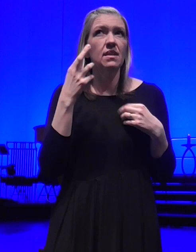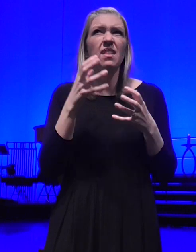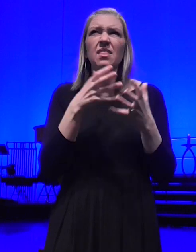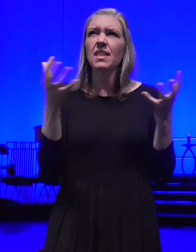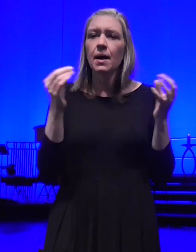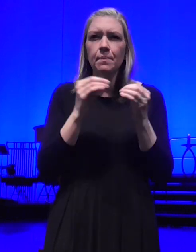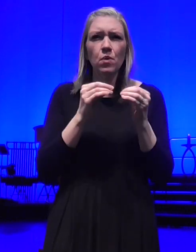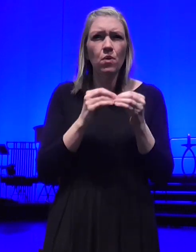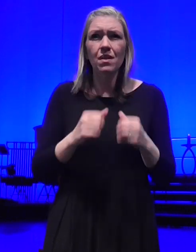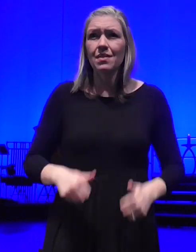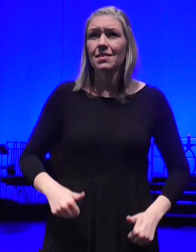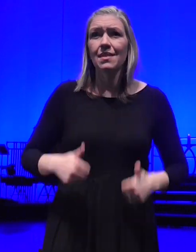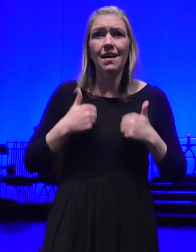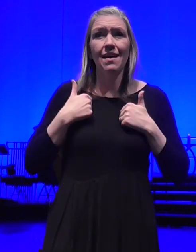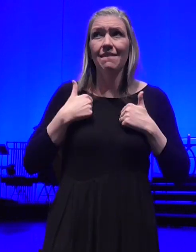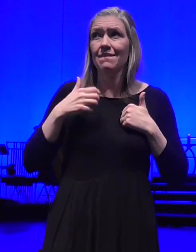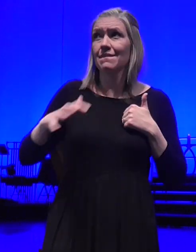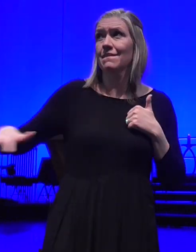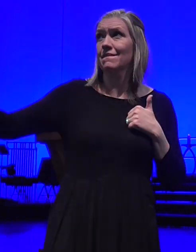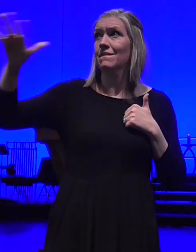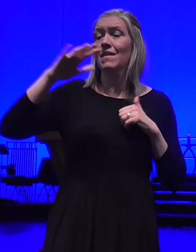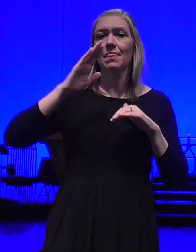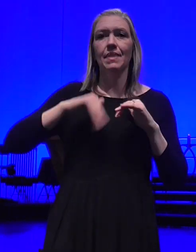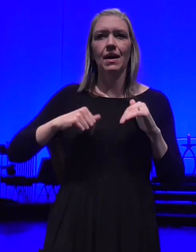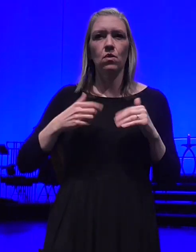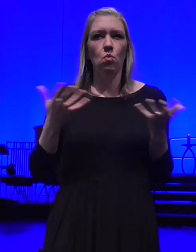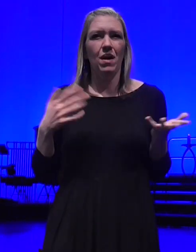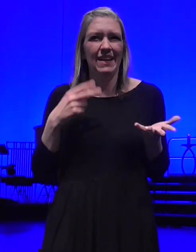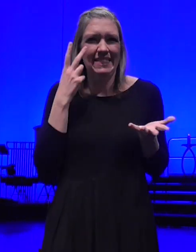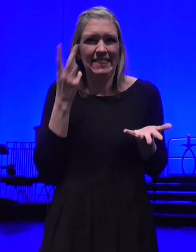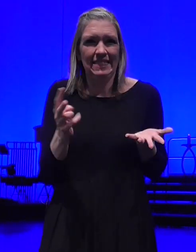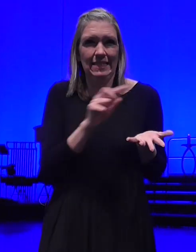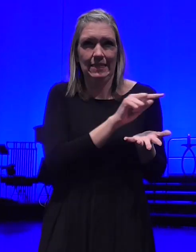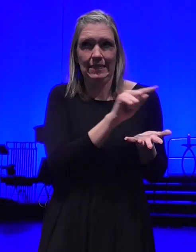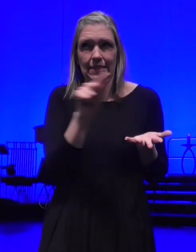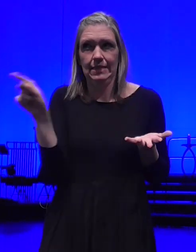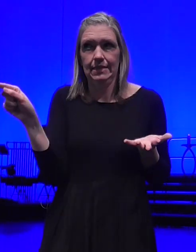to this life than what we're seeing out here.